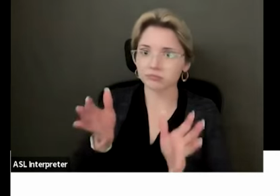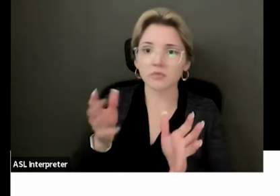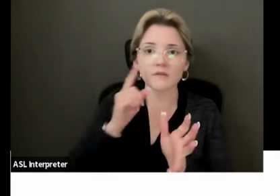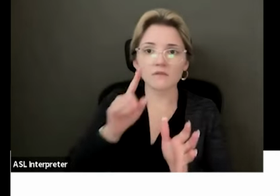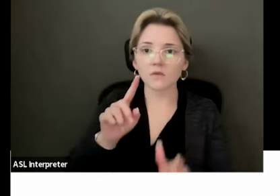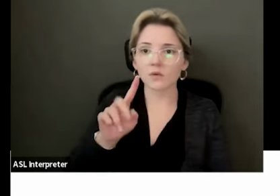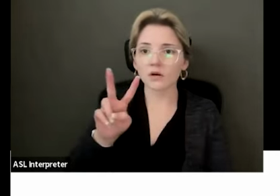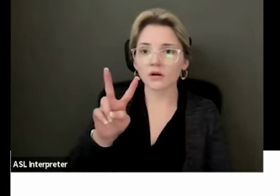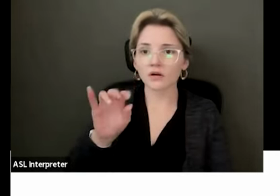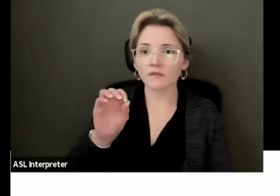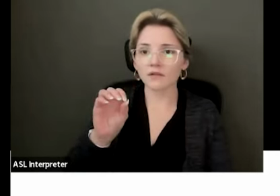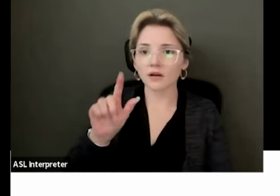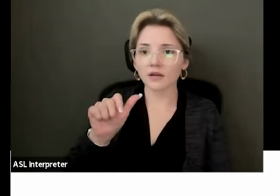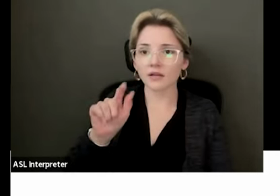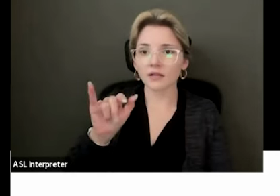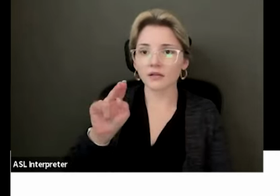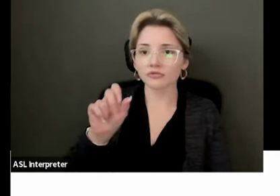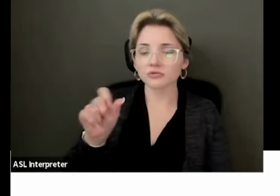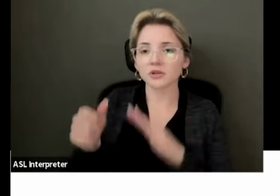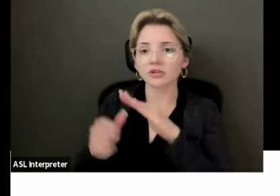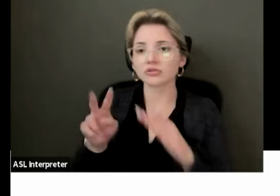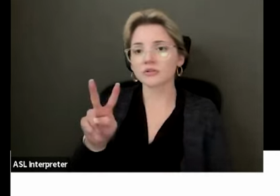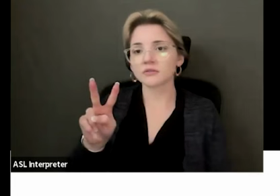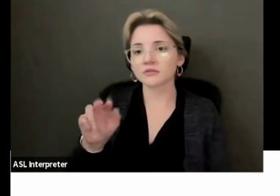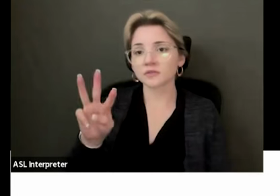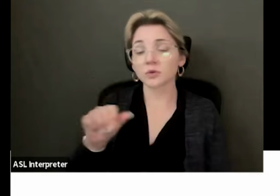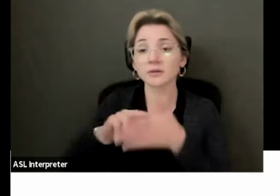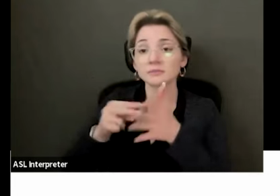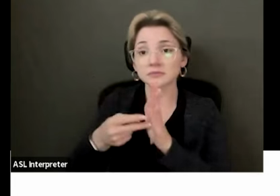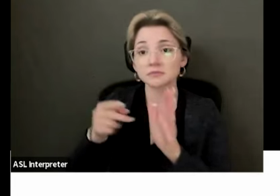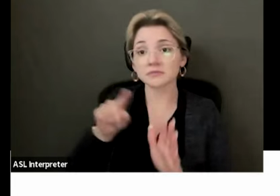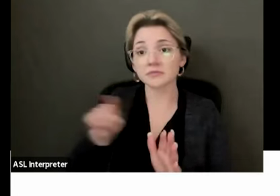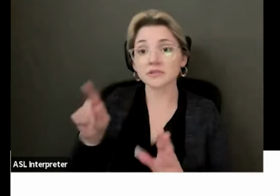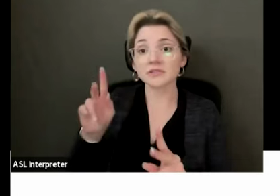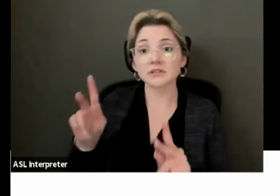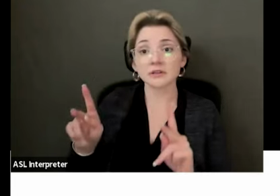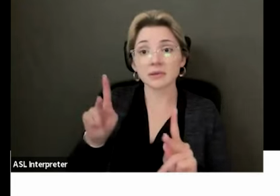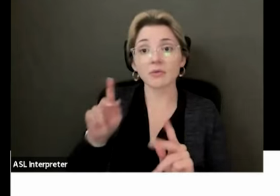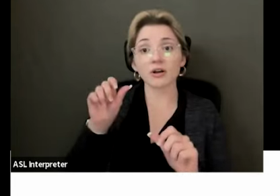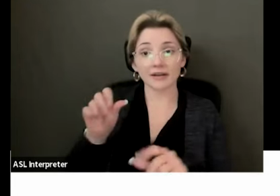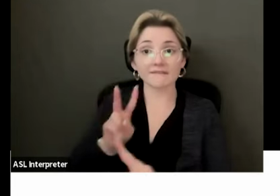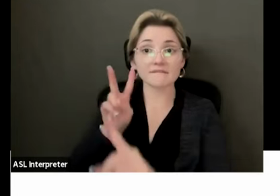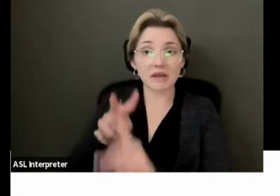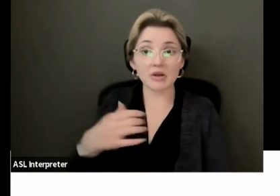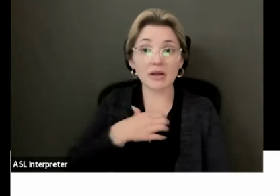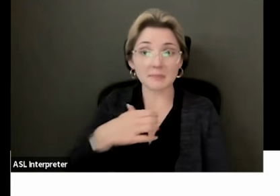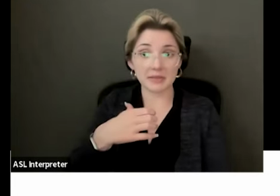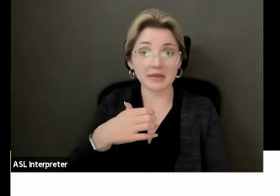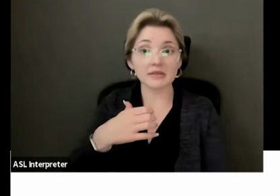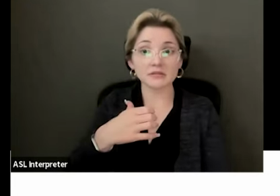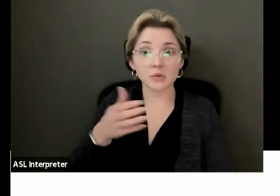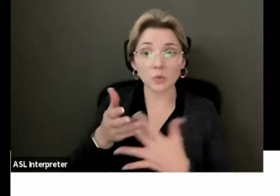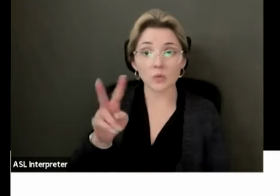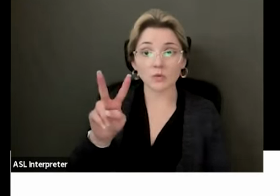under VAWA. And so survivors can file complaints specifically because their VAWA rights have been